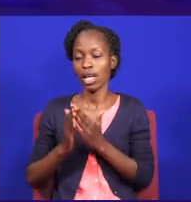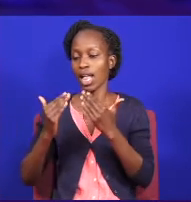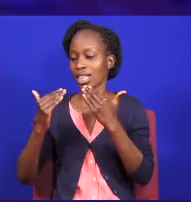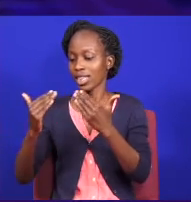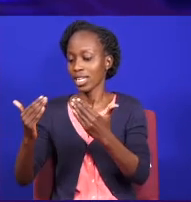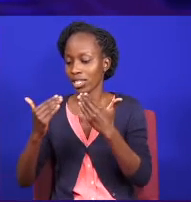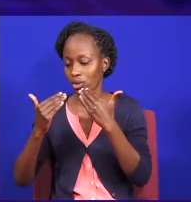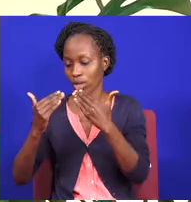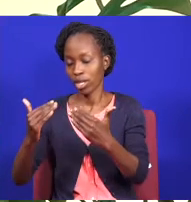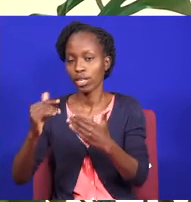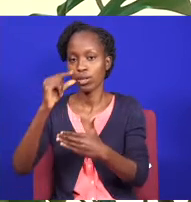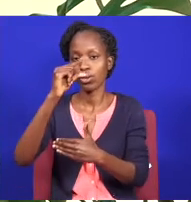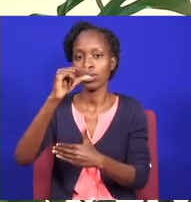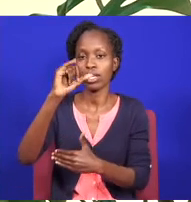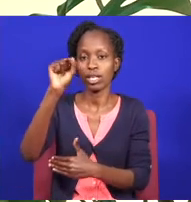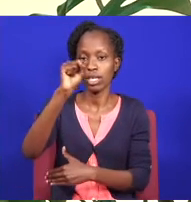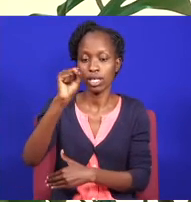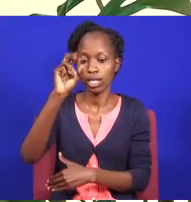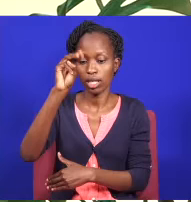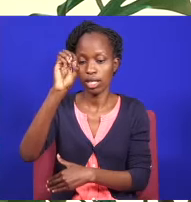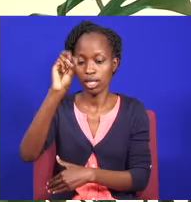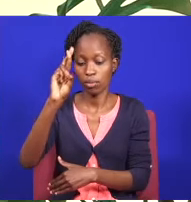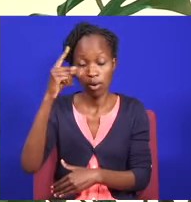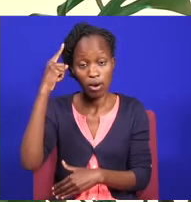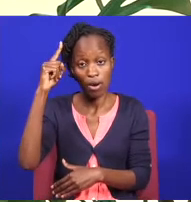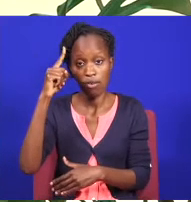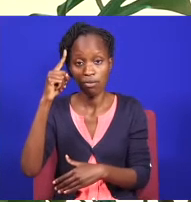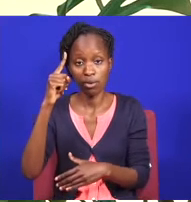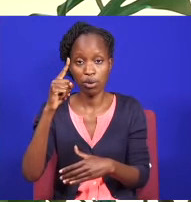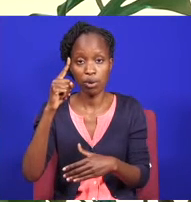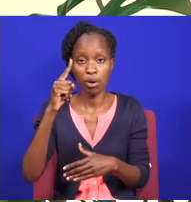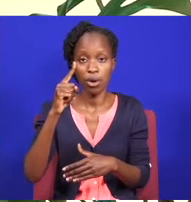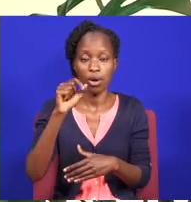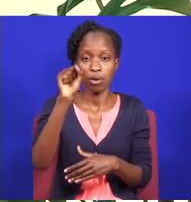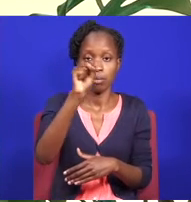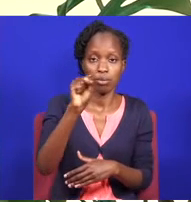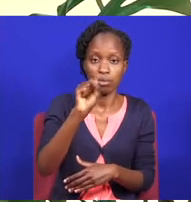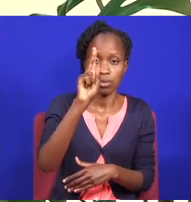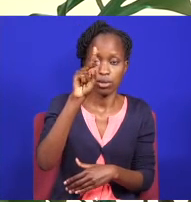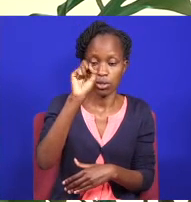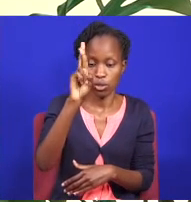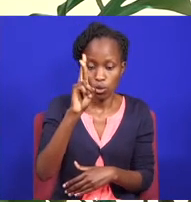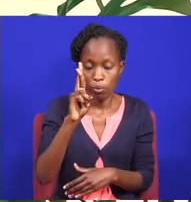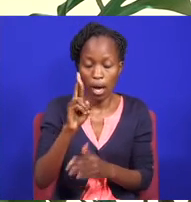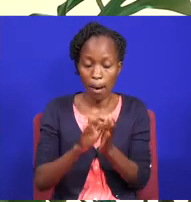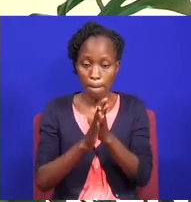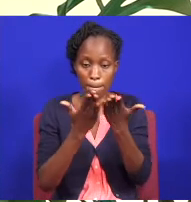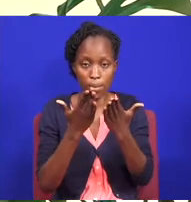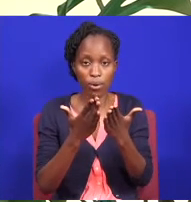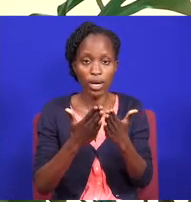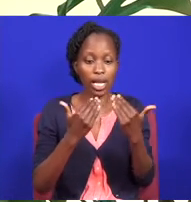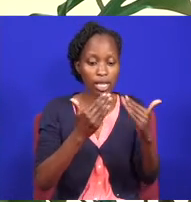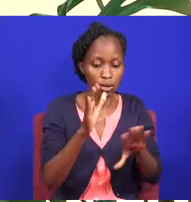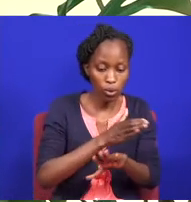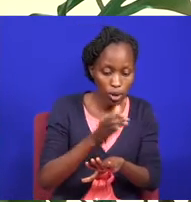Gizmo from Superbook. We appreciate you for being with us today. And thank you so much, worship team, for leading us well and for prayer.